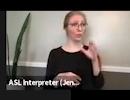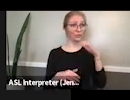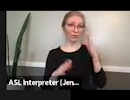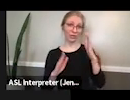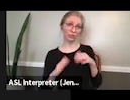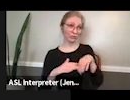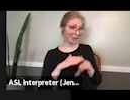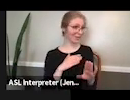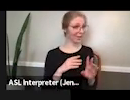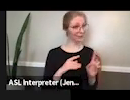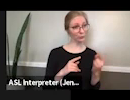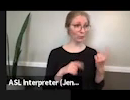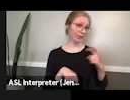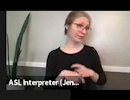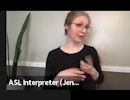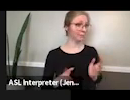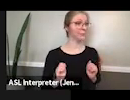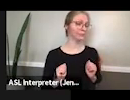right.